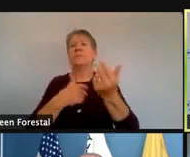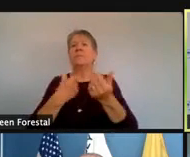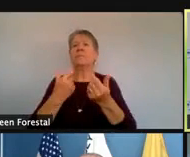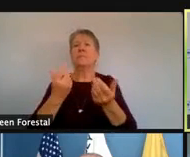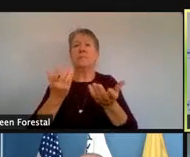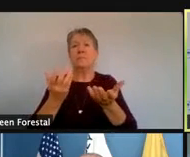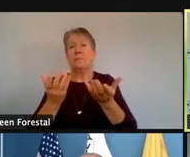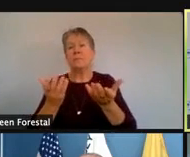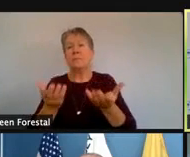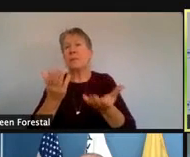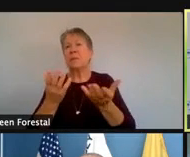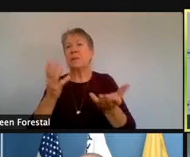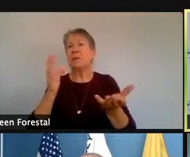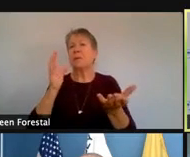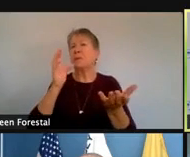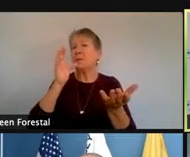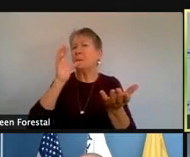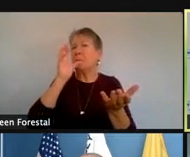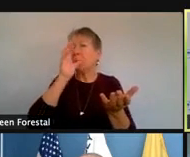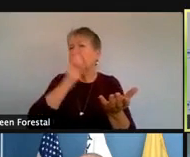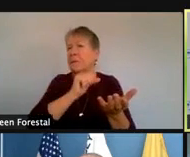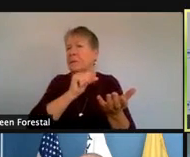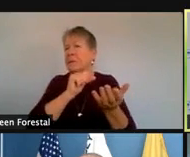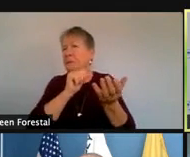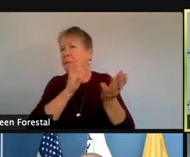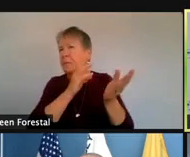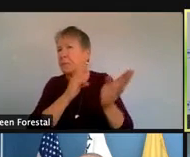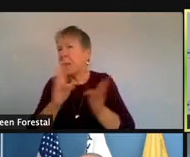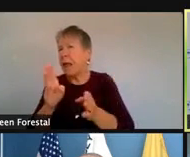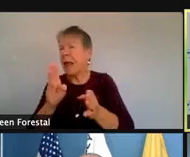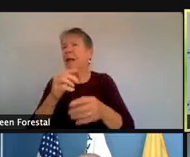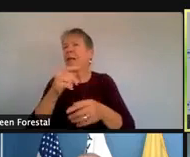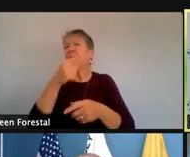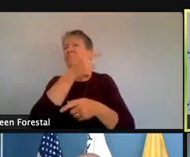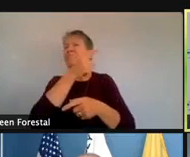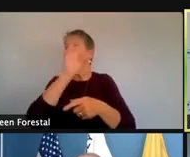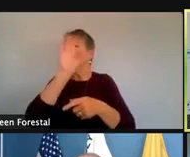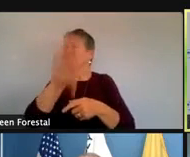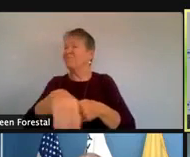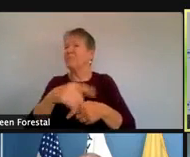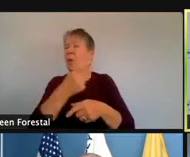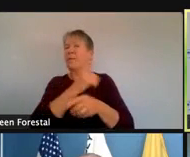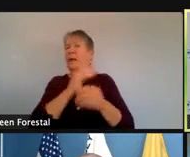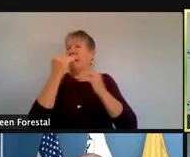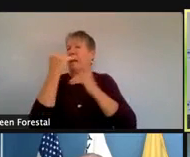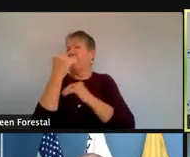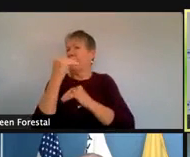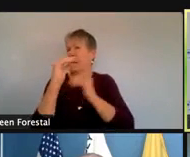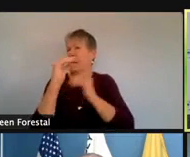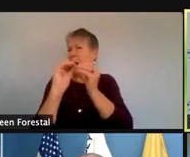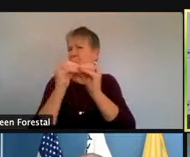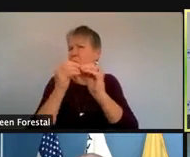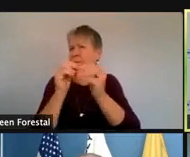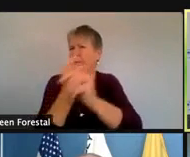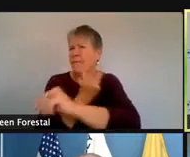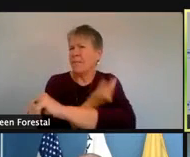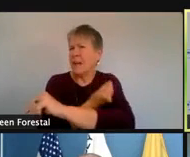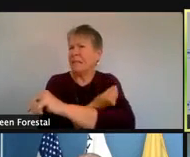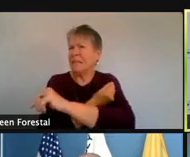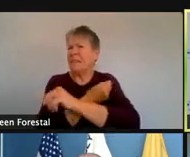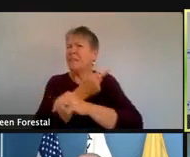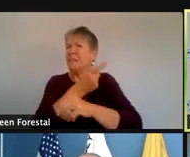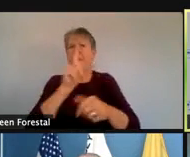number of vaccine doses in their first allotment. The federal government will likely provide guidance